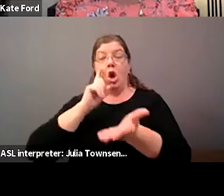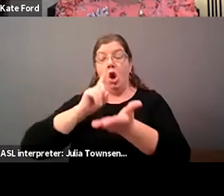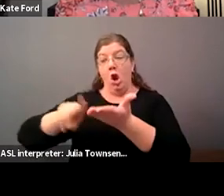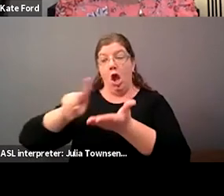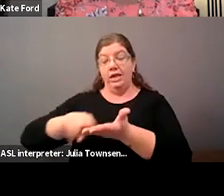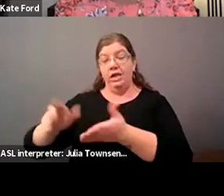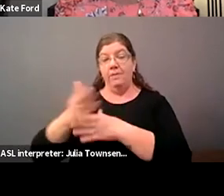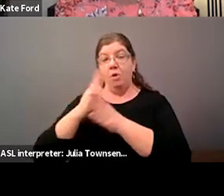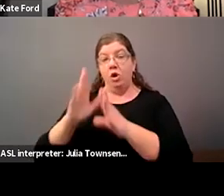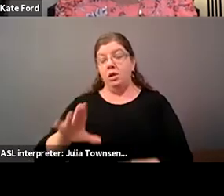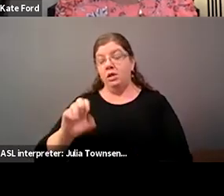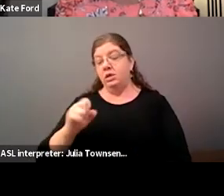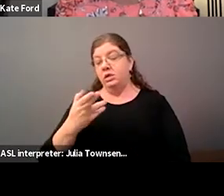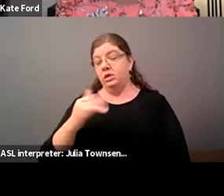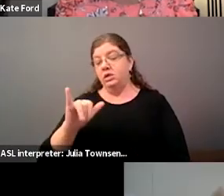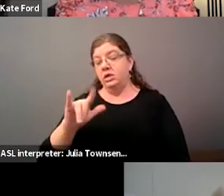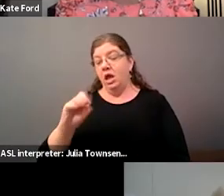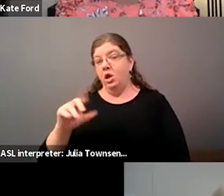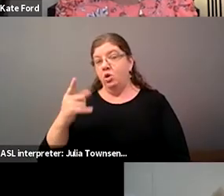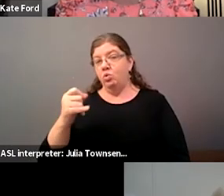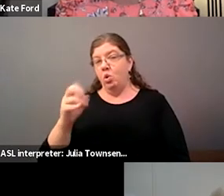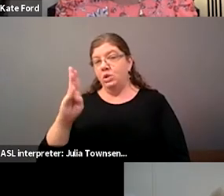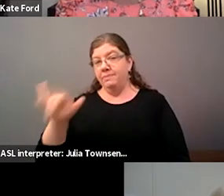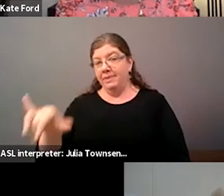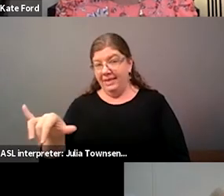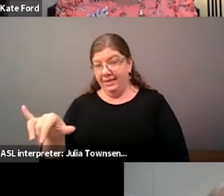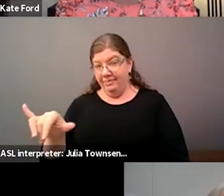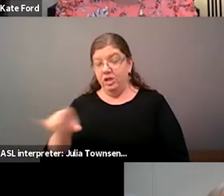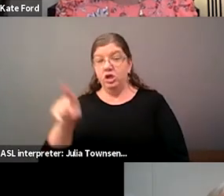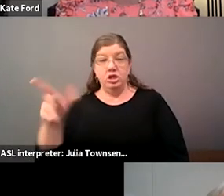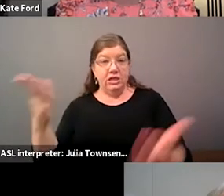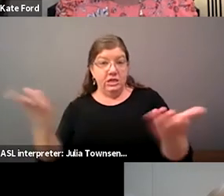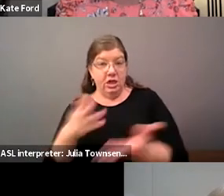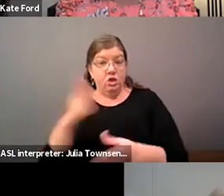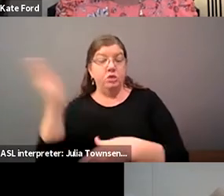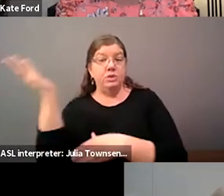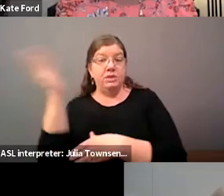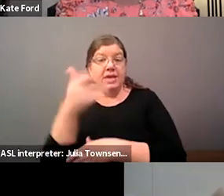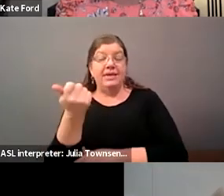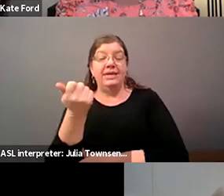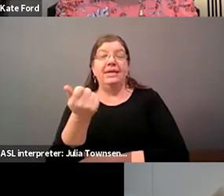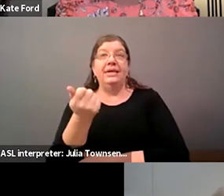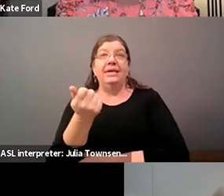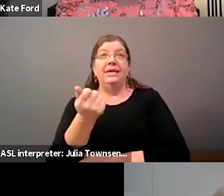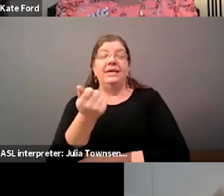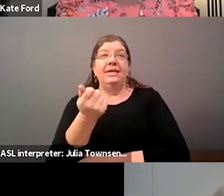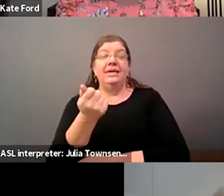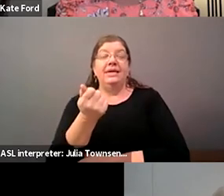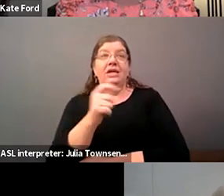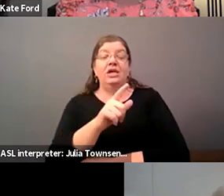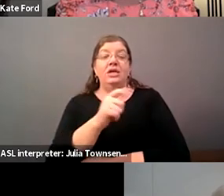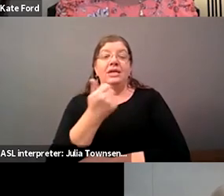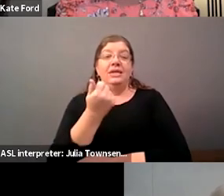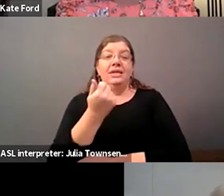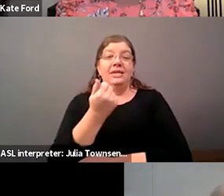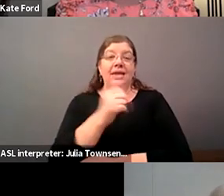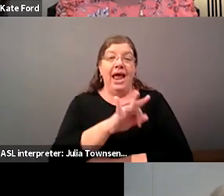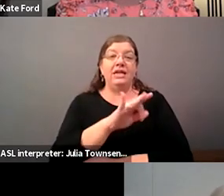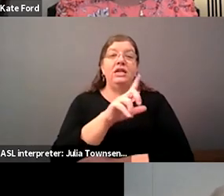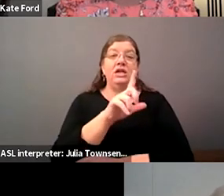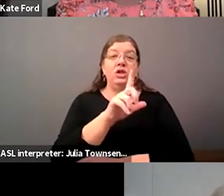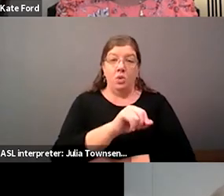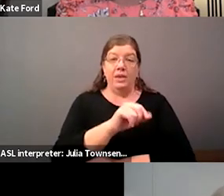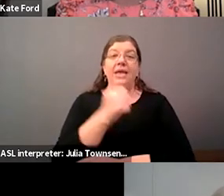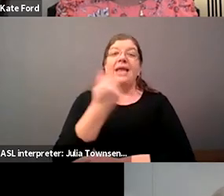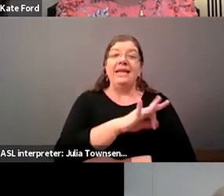shiloh grossby from i bailey she's here to present our 19 20 19 20 financial and